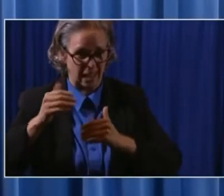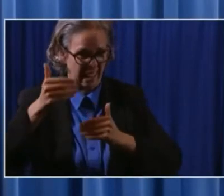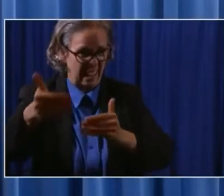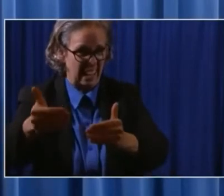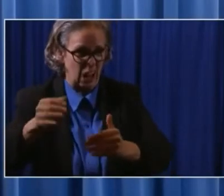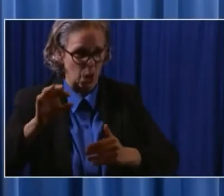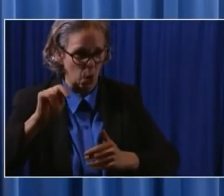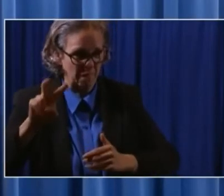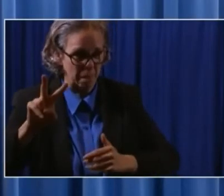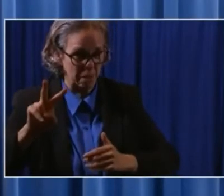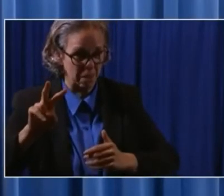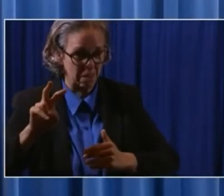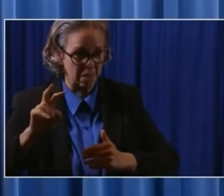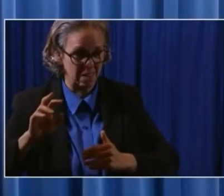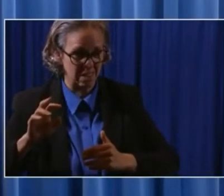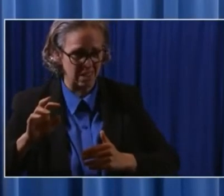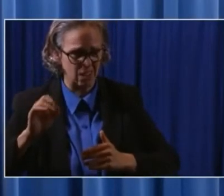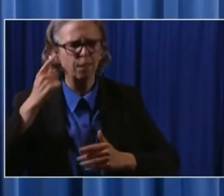Oh,